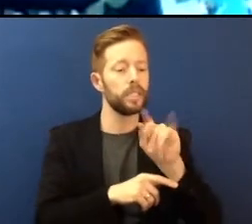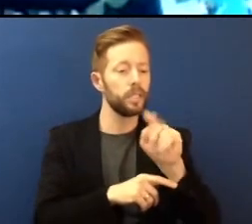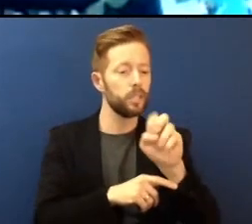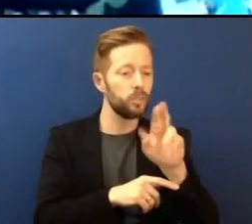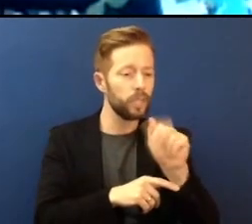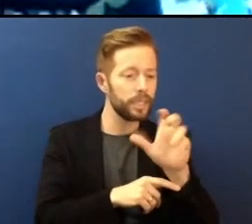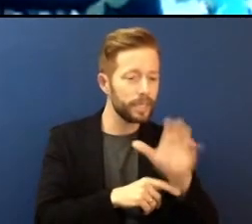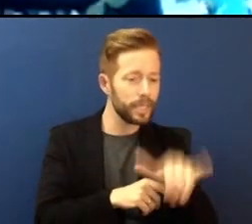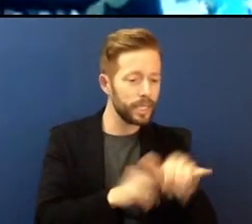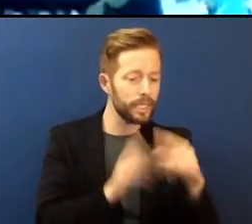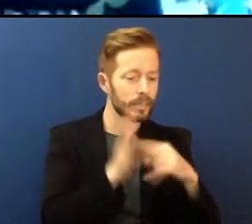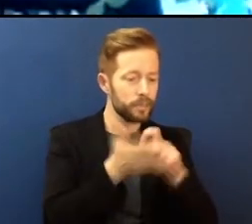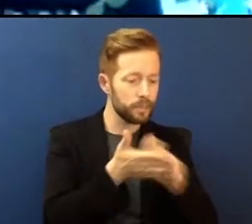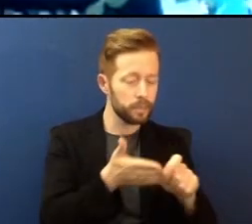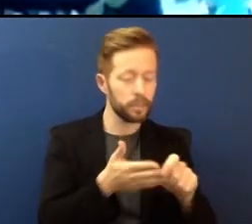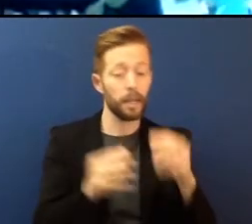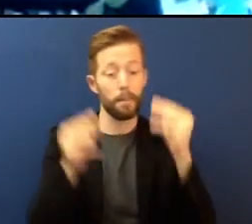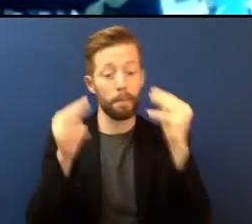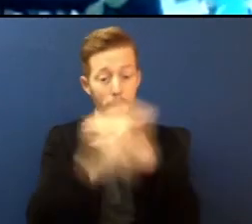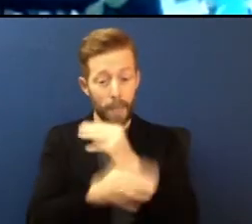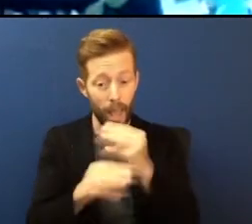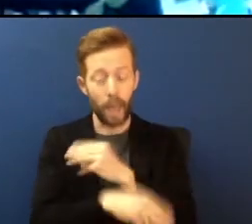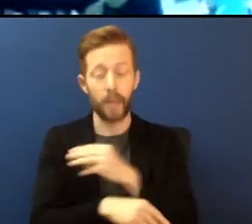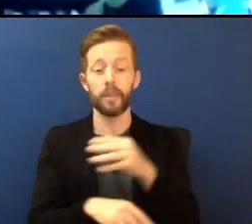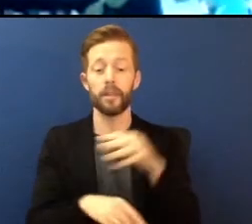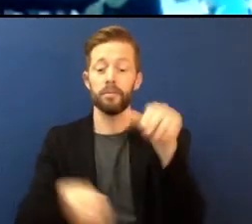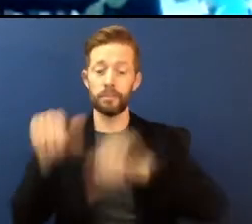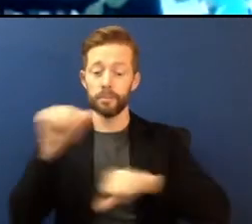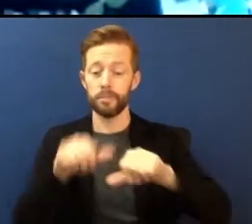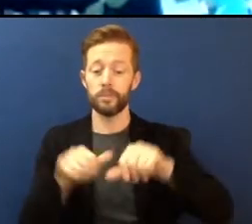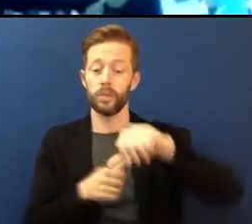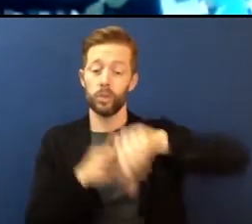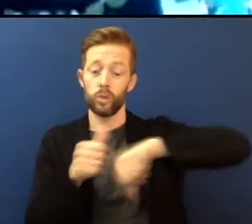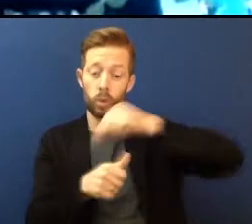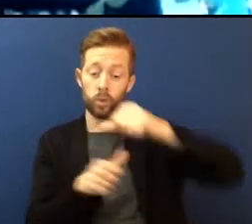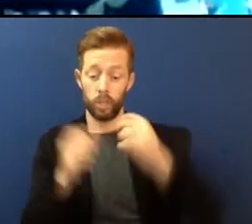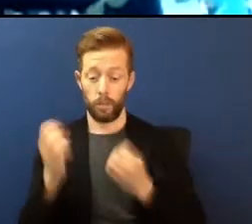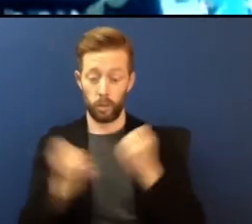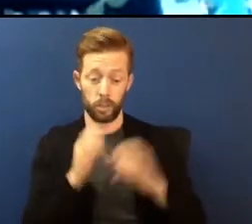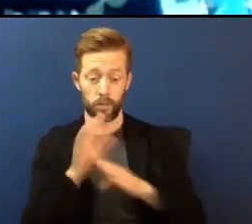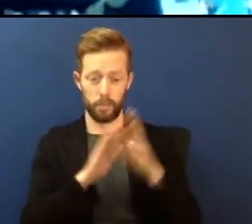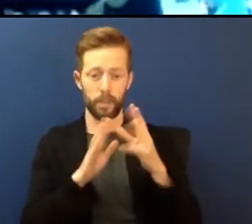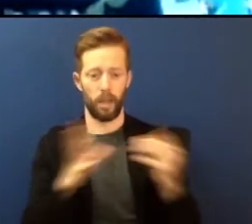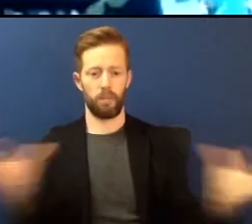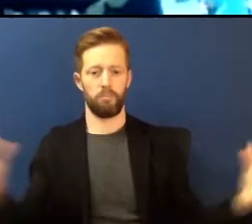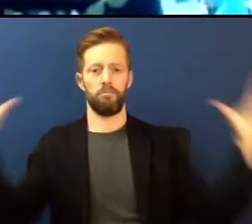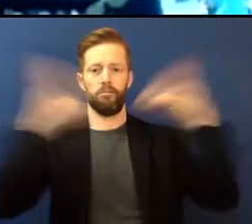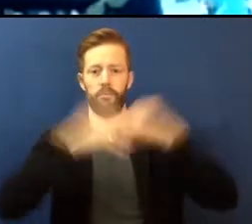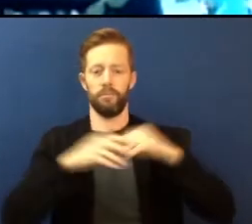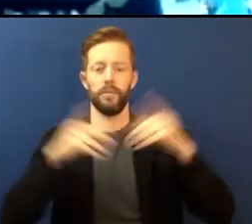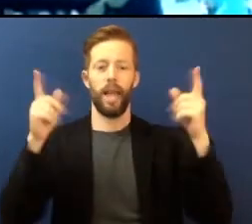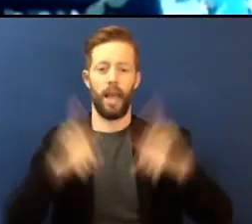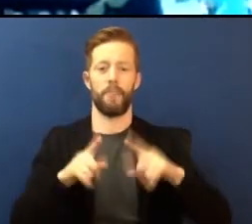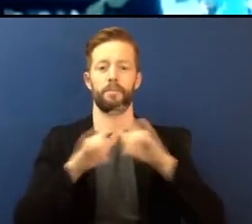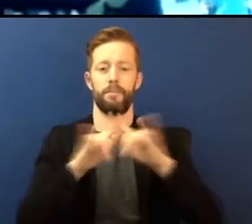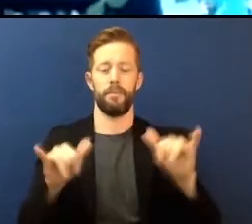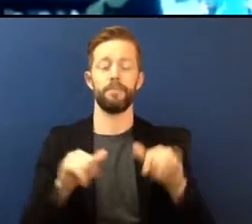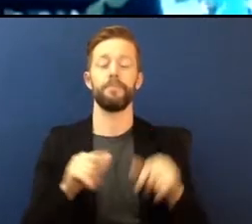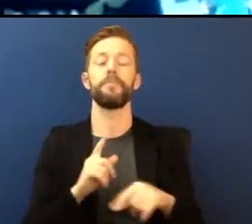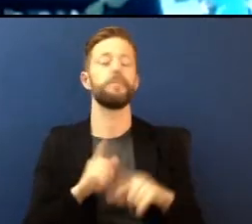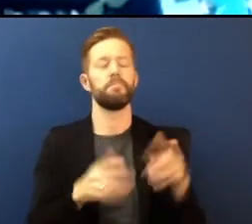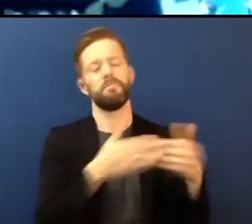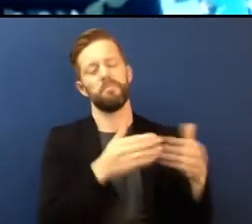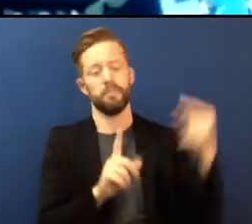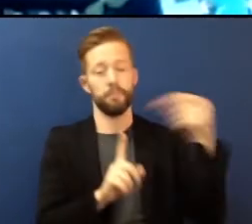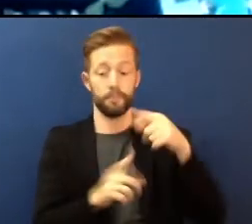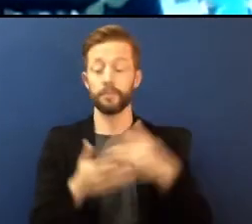language and literacy and math and science and social and emotional development can all happen in the same context. But what ends up happening